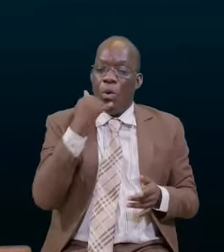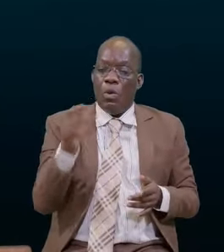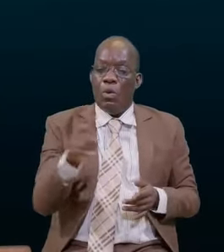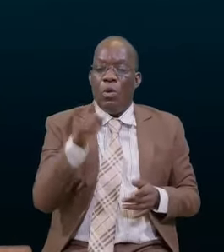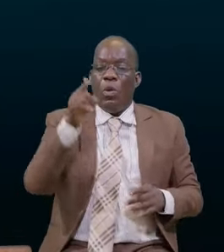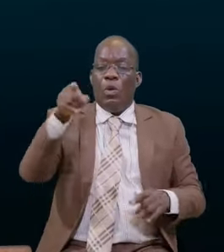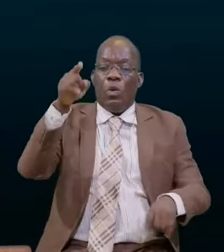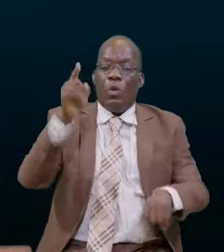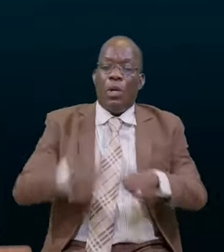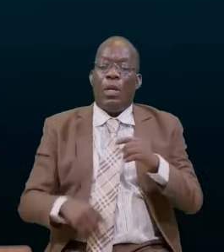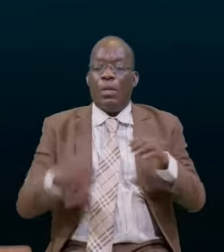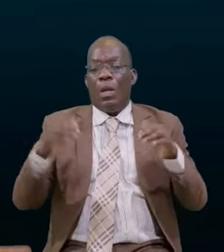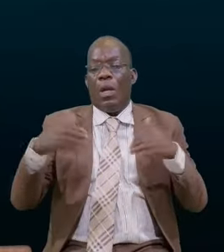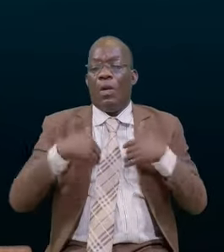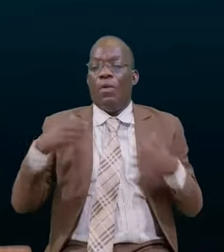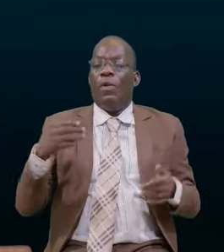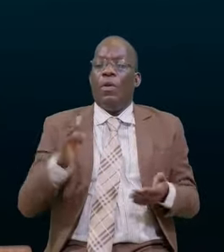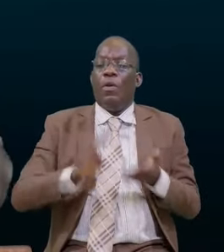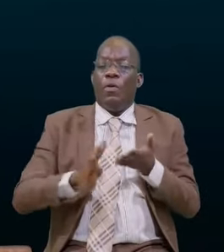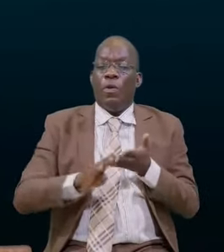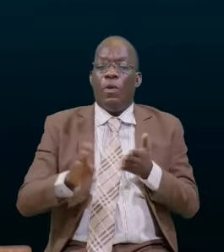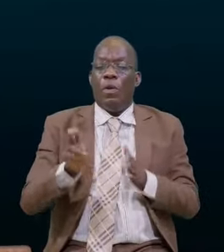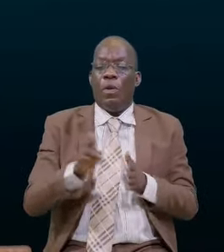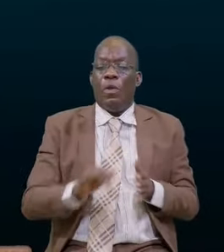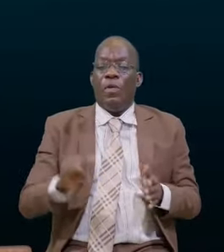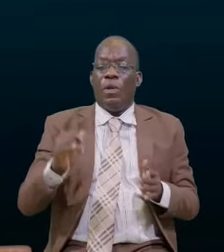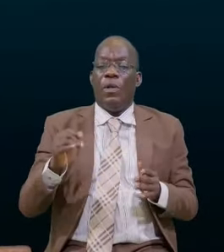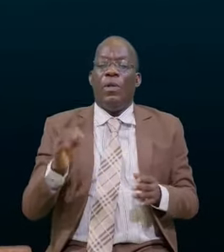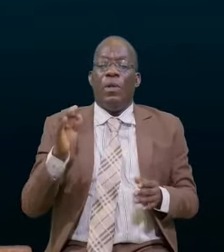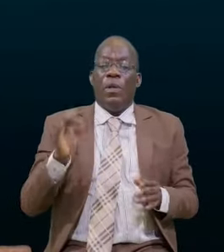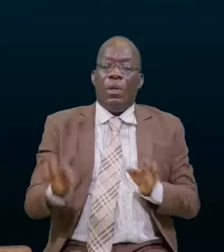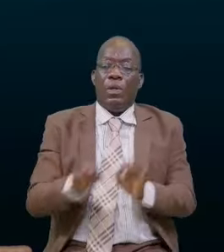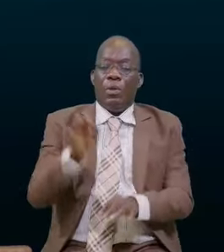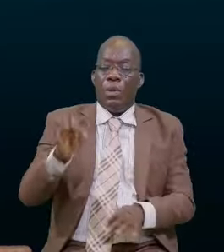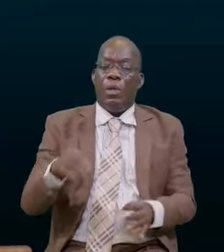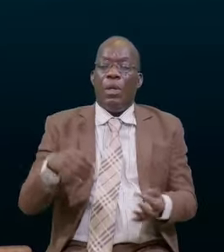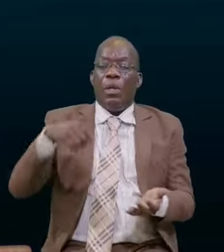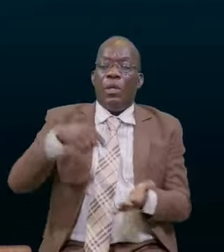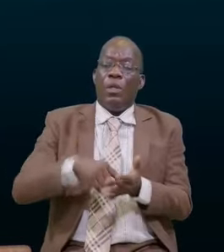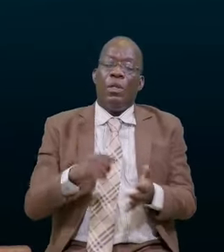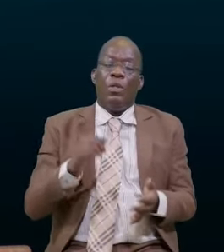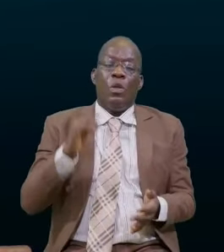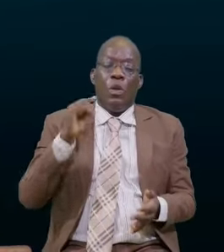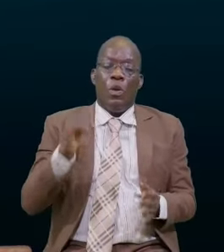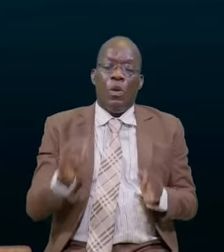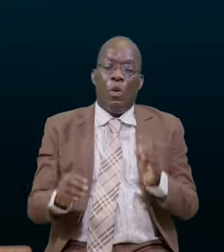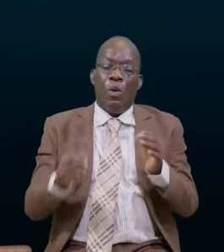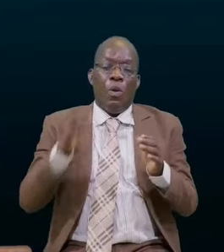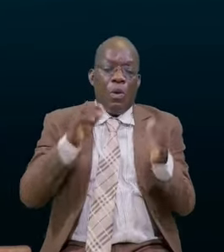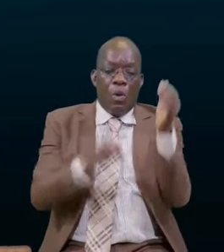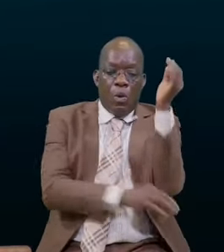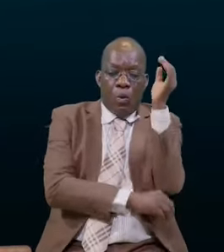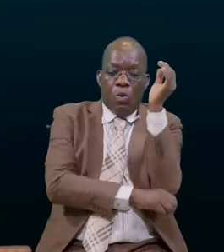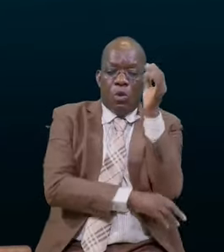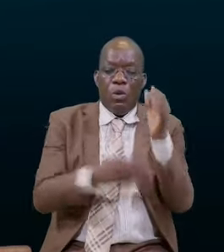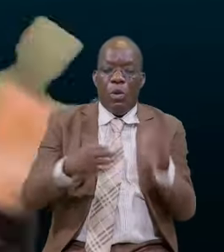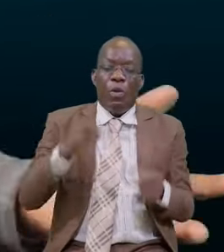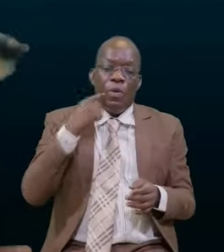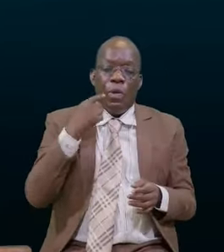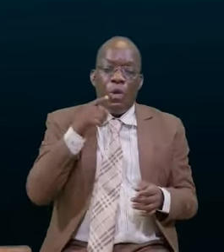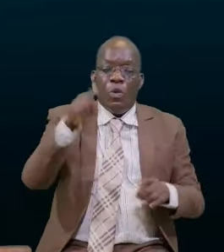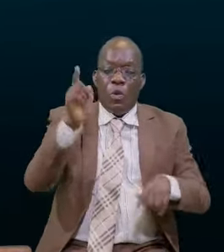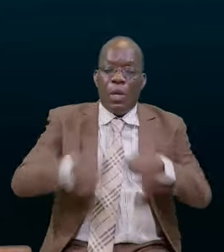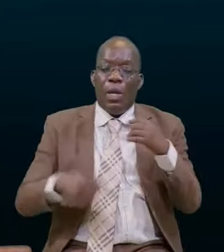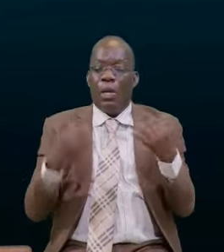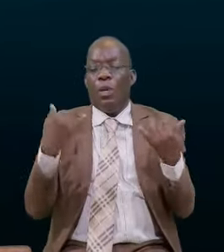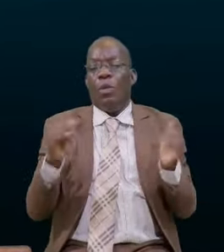forgiving spirit and then this root of bitterness Springs up in your heart you cannot pray with your partner can pray with your wife and then when